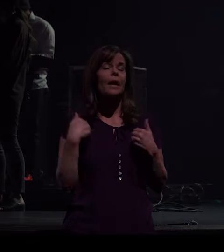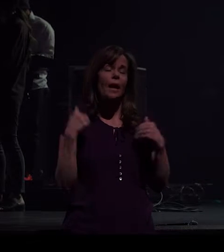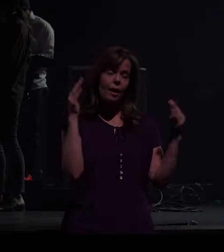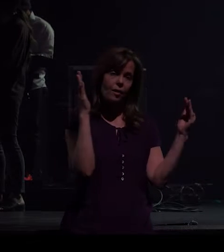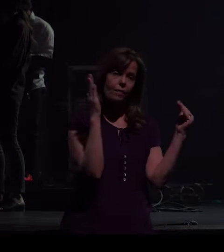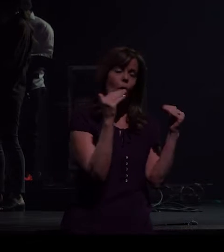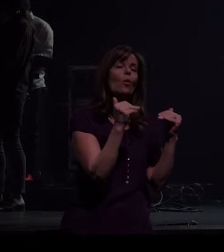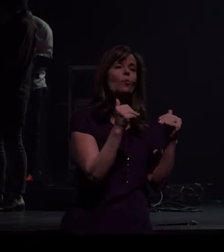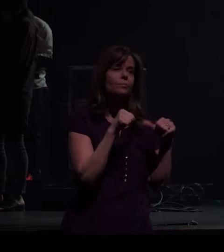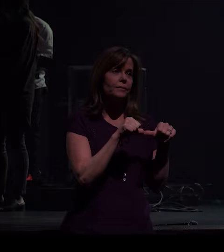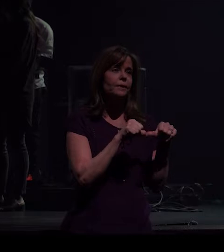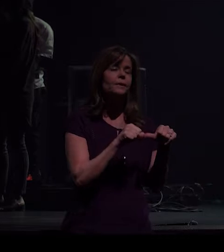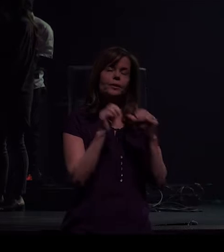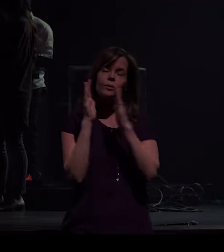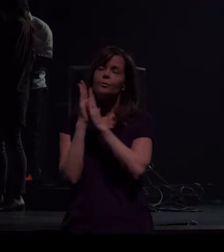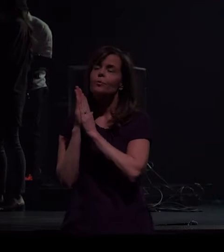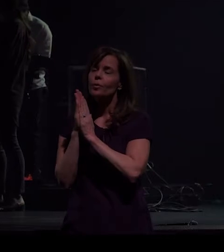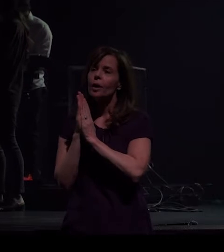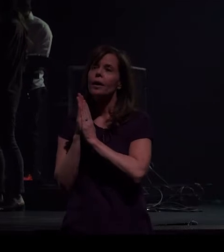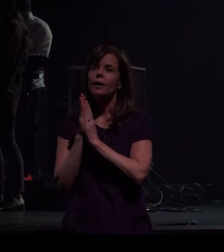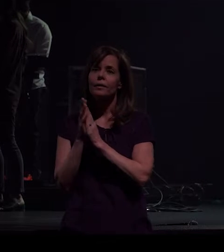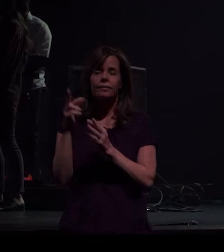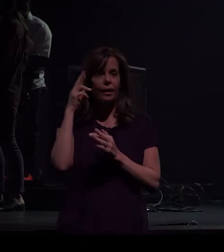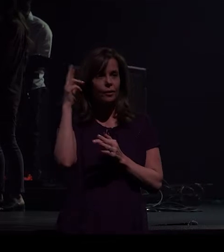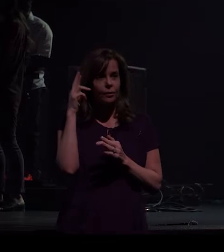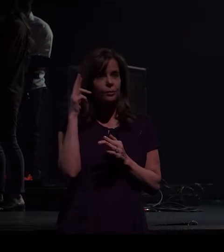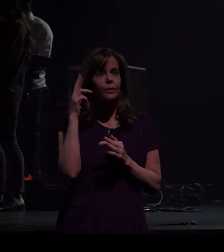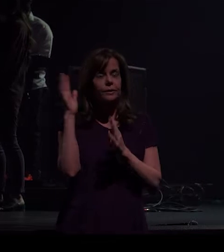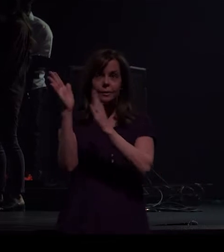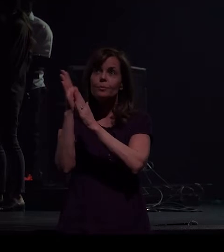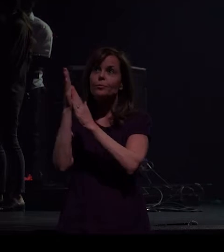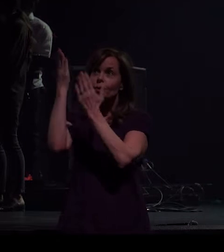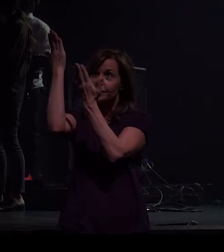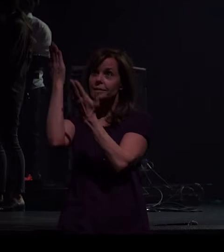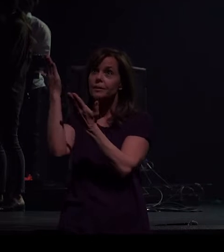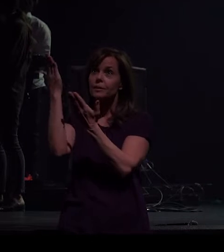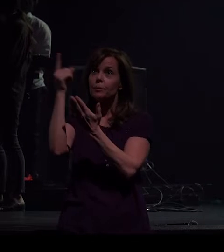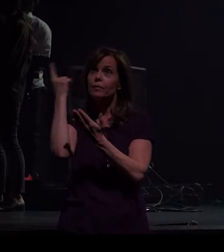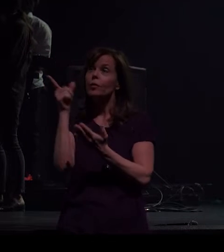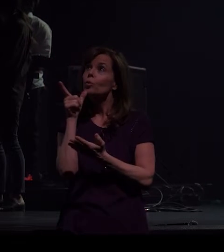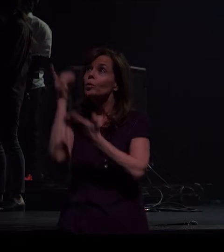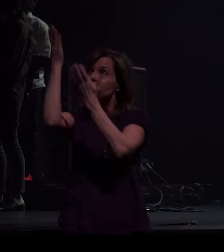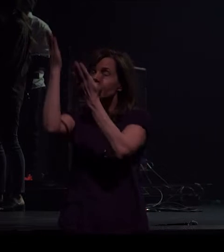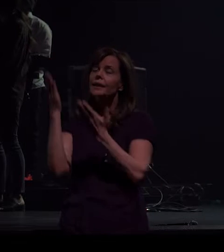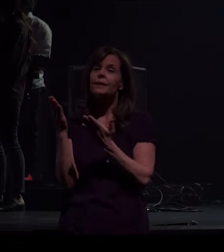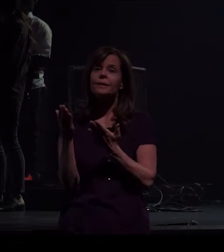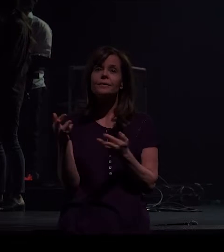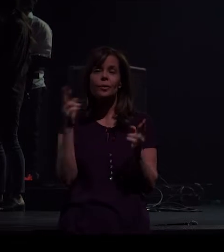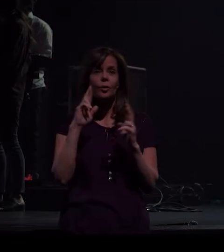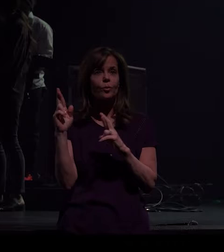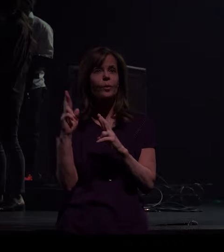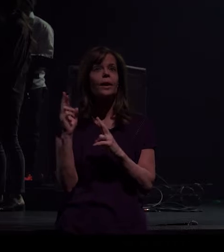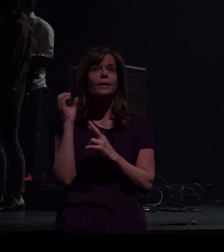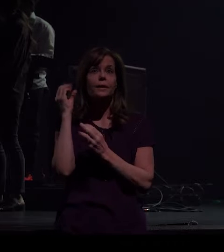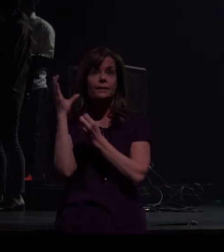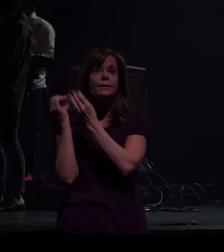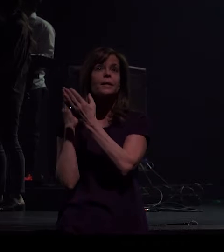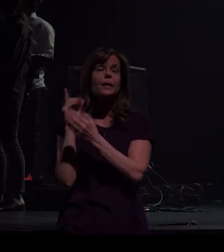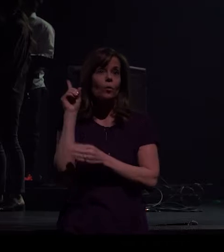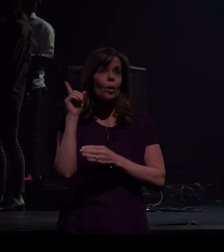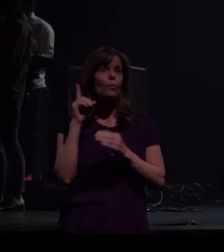to pray. Man, there's reason to praise Him for who He is. And as we get ready to sing another song before we